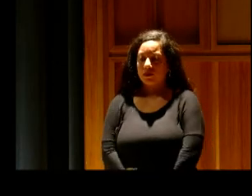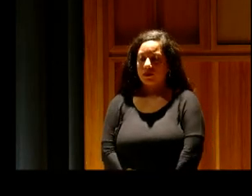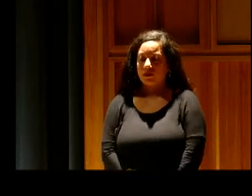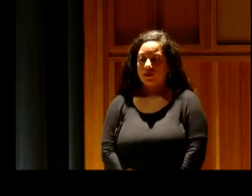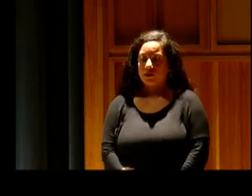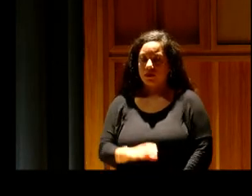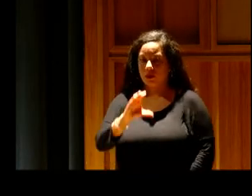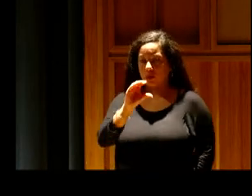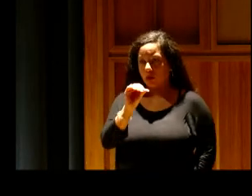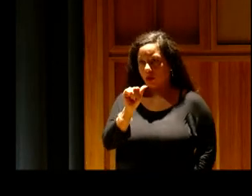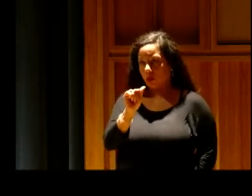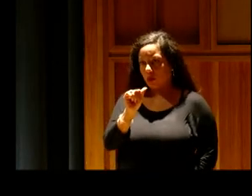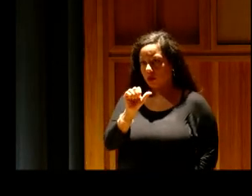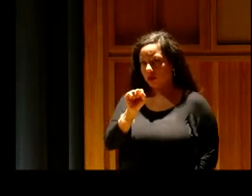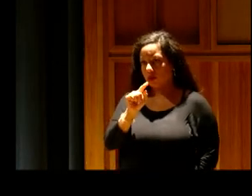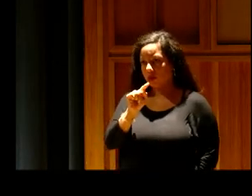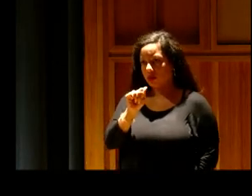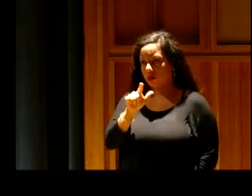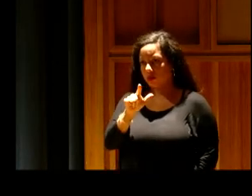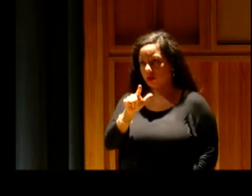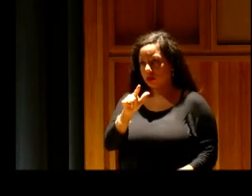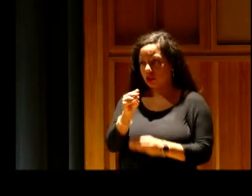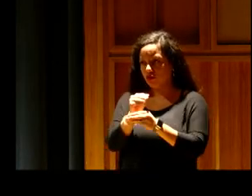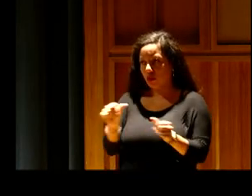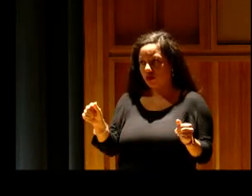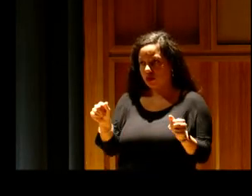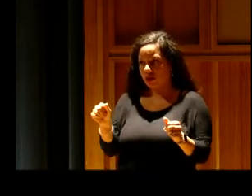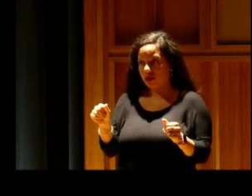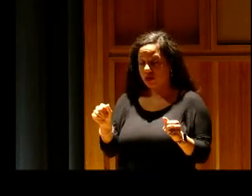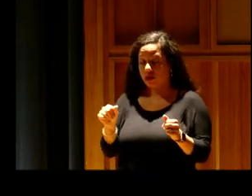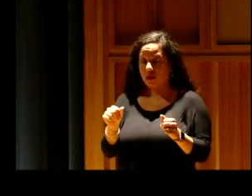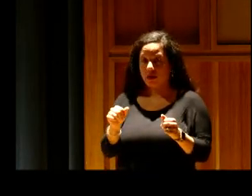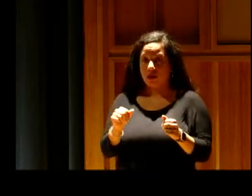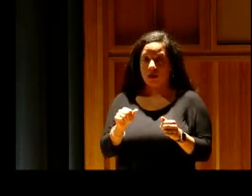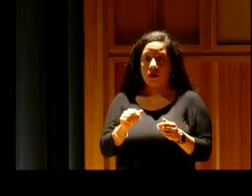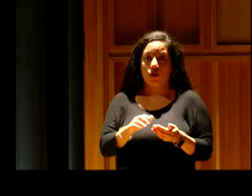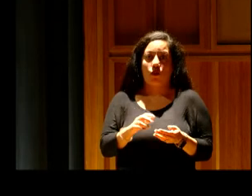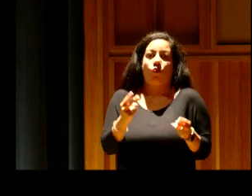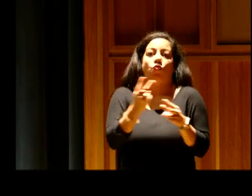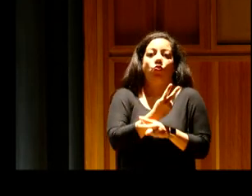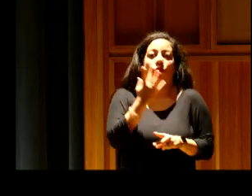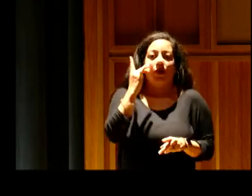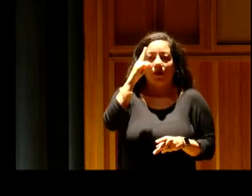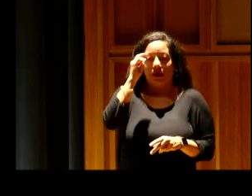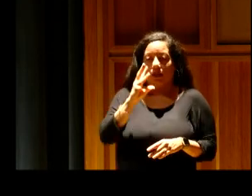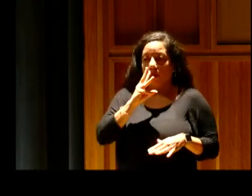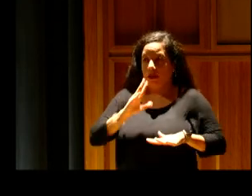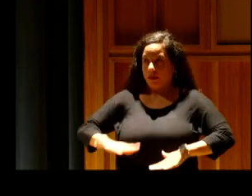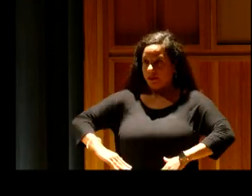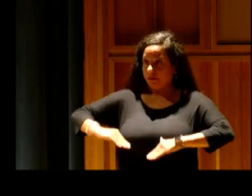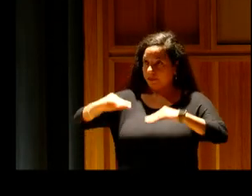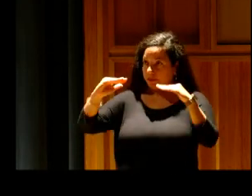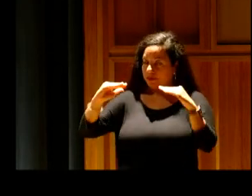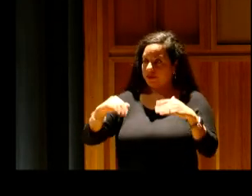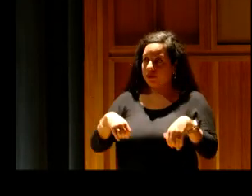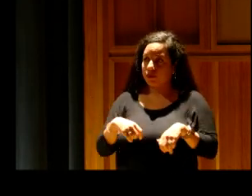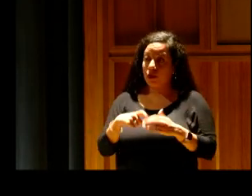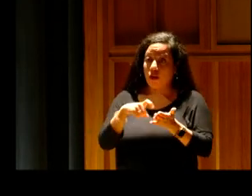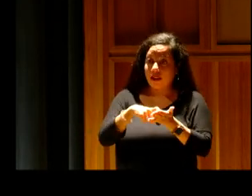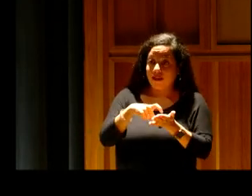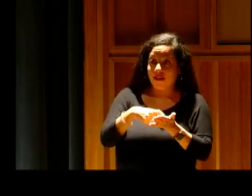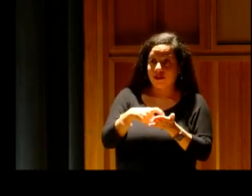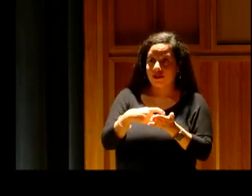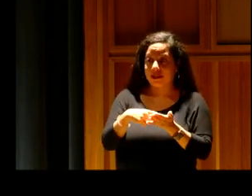Coastal erosion, worsened by rising seas, is threatening thousands of historic, archaeological, and